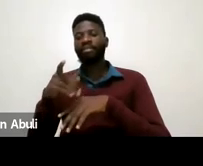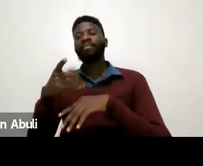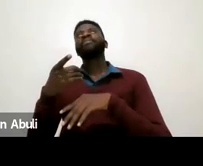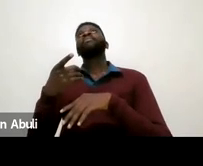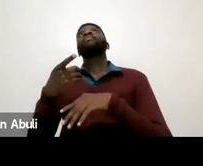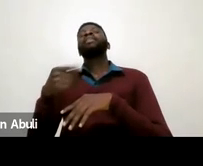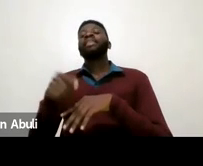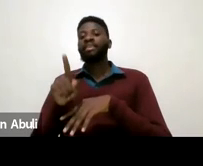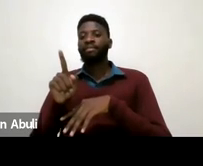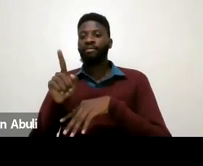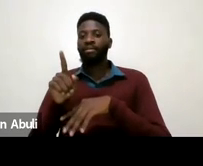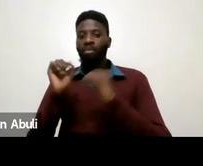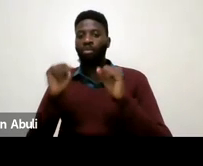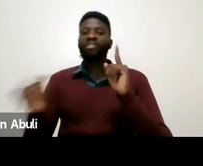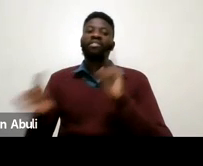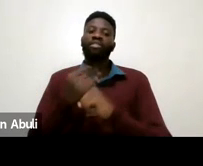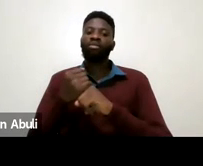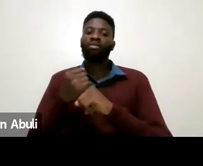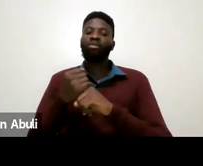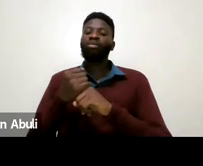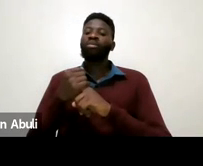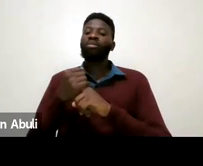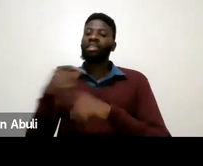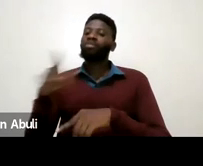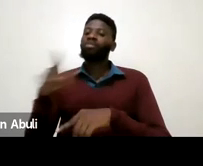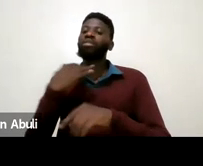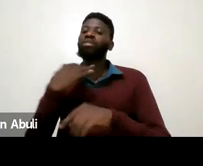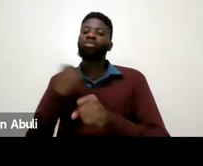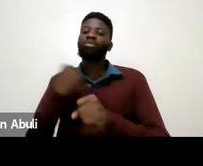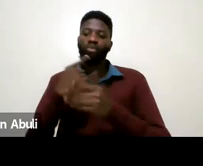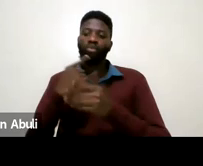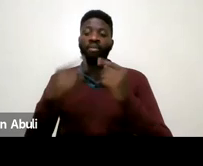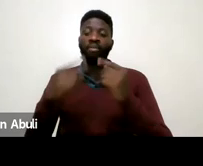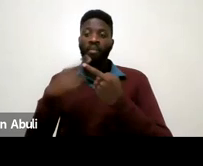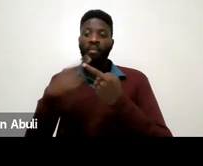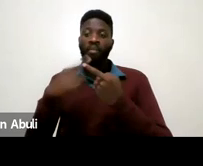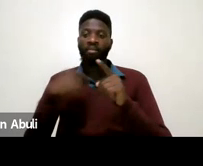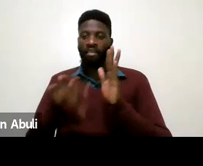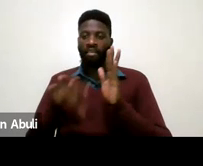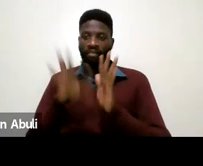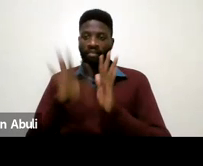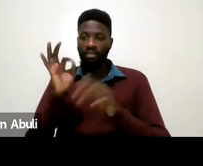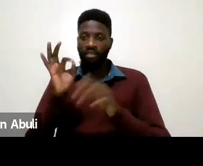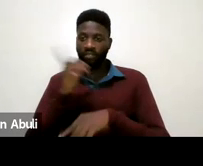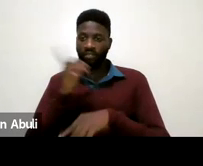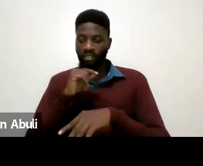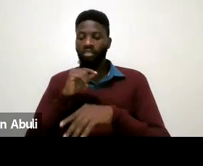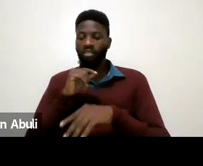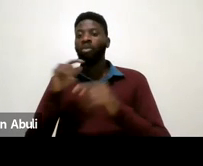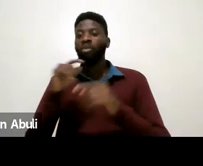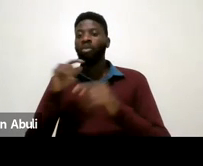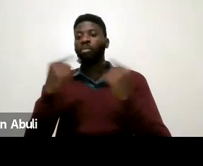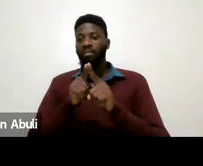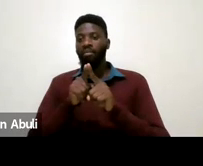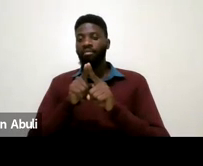for you to be able to get what you want to do. But I've also discovered that the converse can be true. You can also use it from a reverse